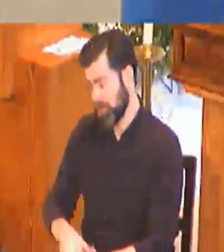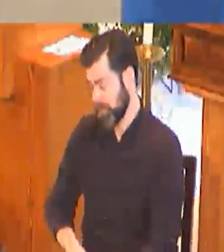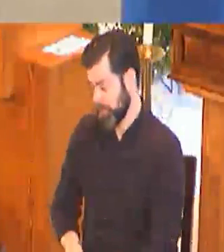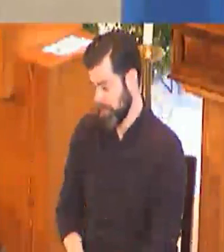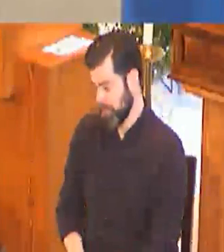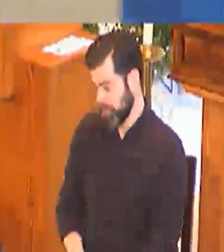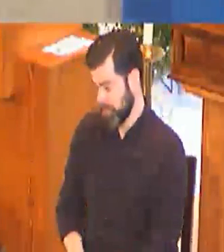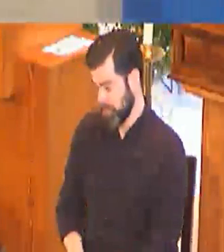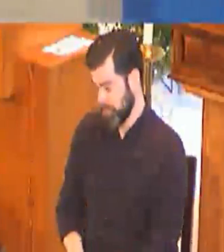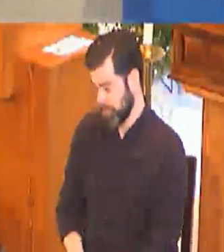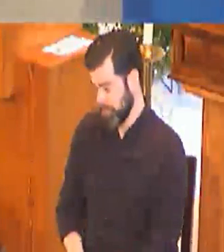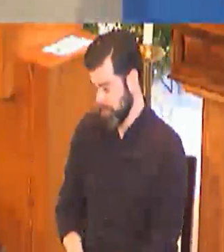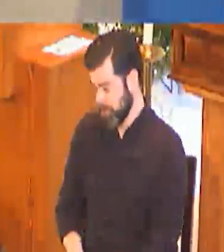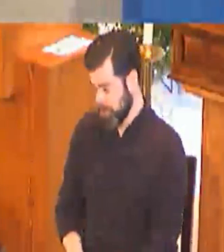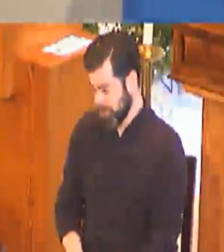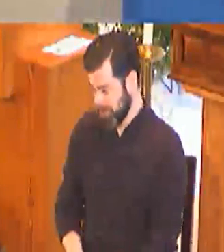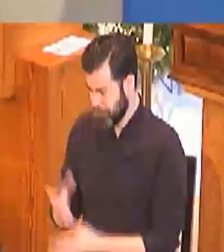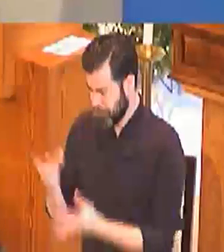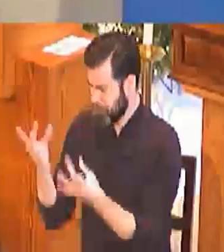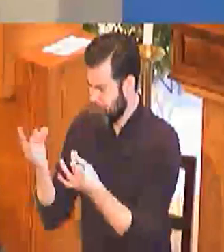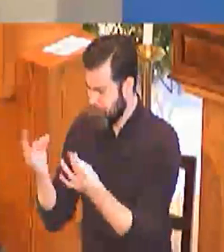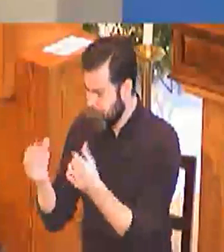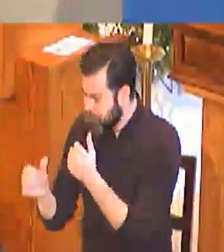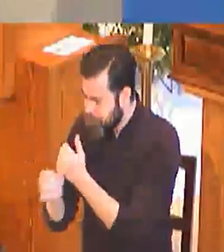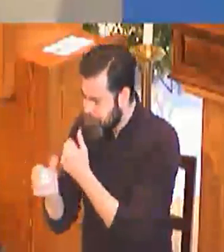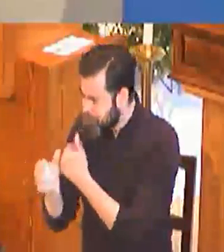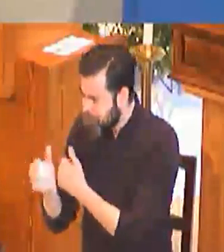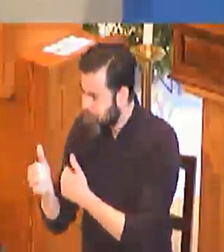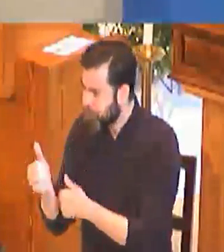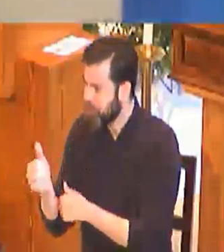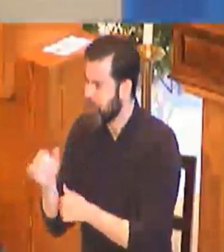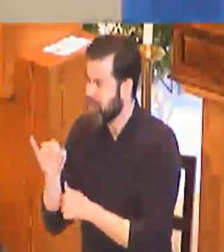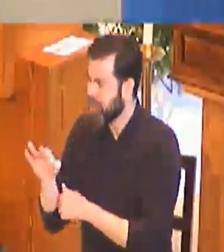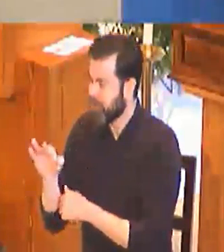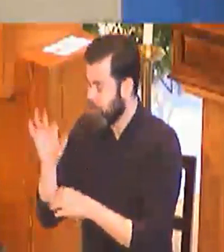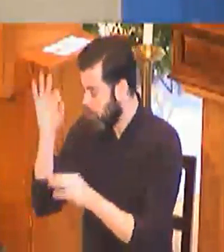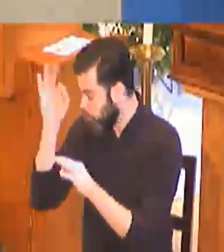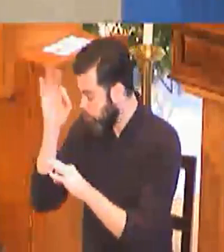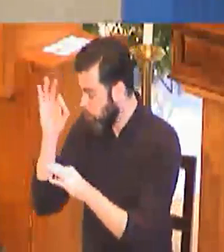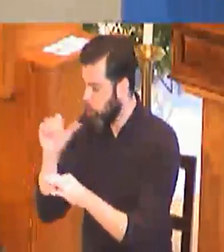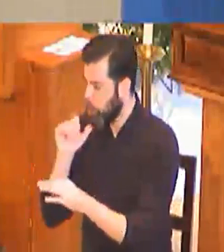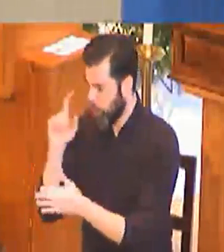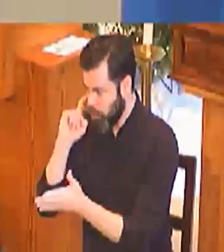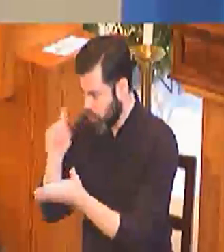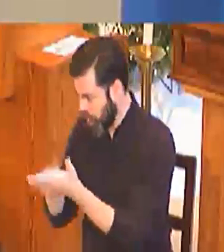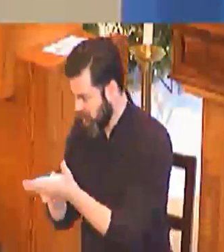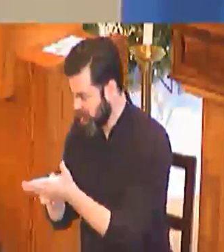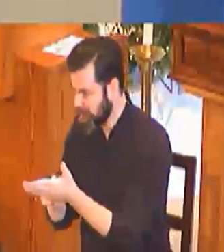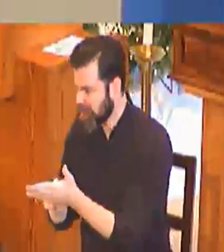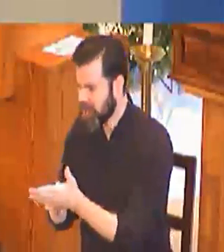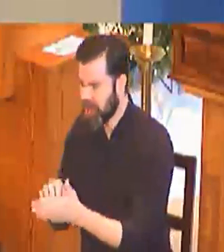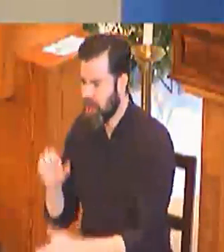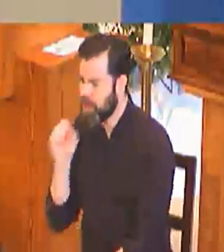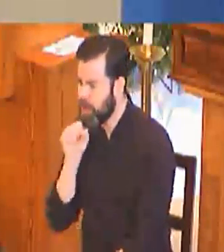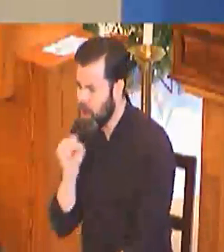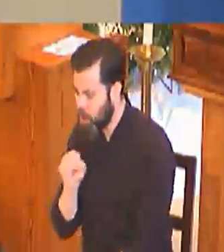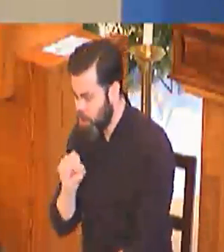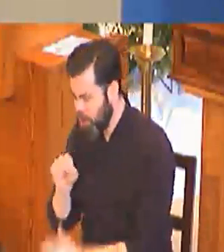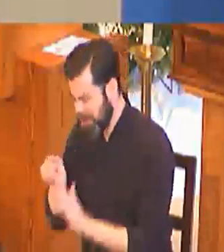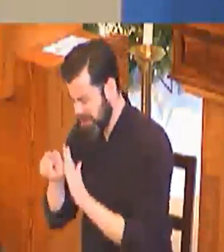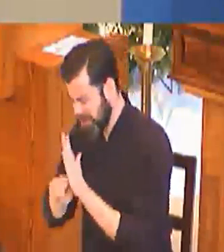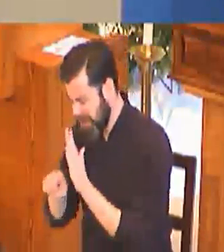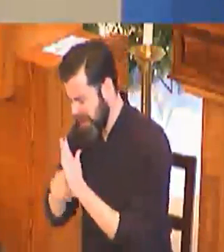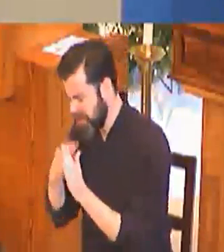And the danger actually is that we don't recognize it for what it is. Old embedded thoughts fighting with our new